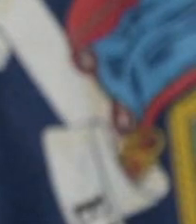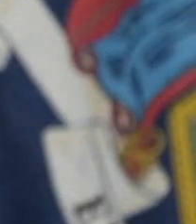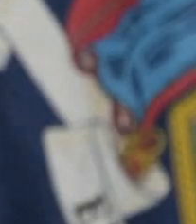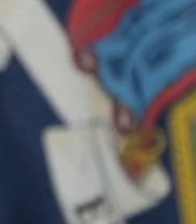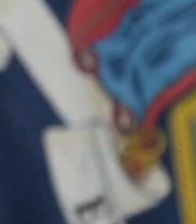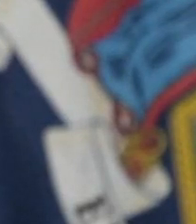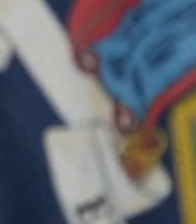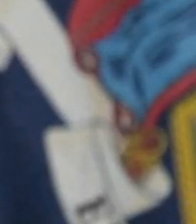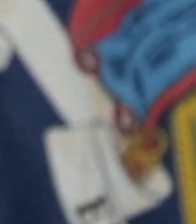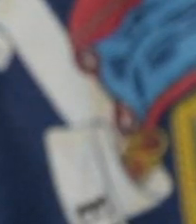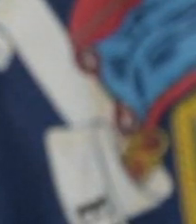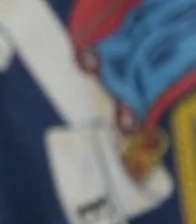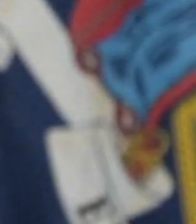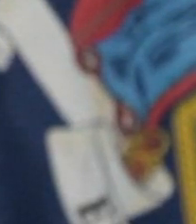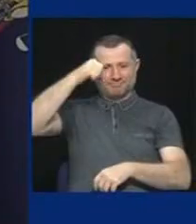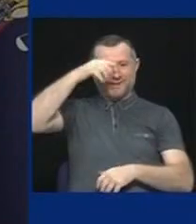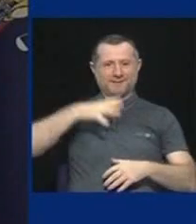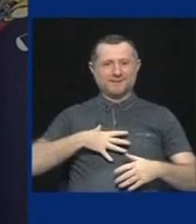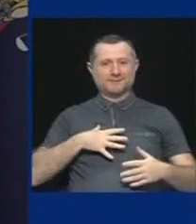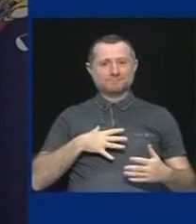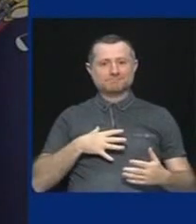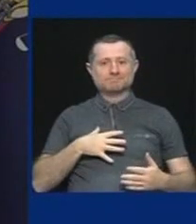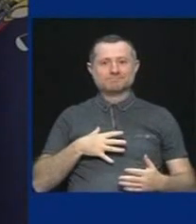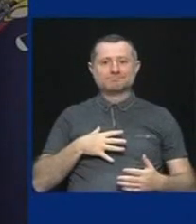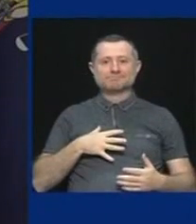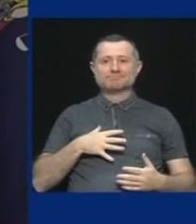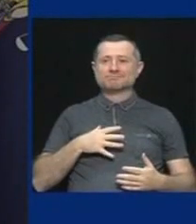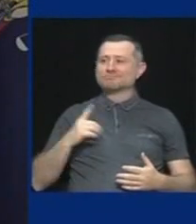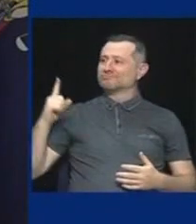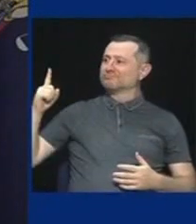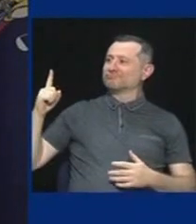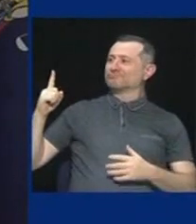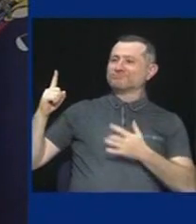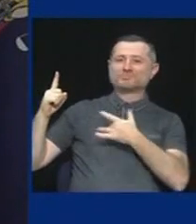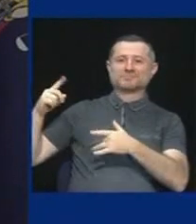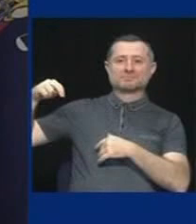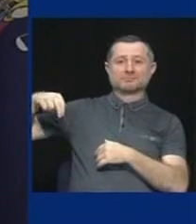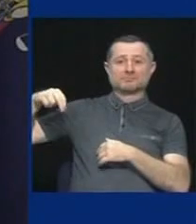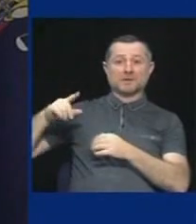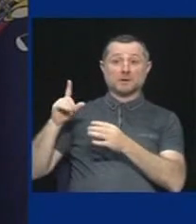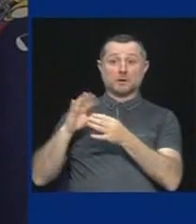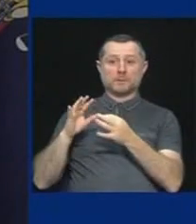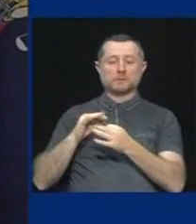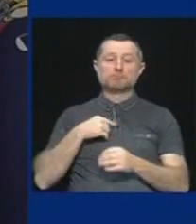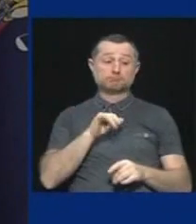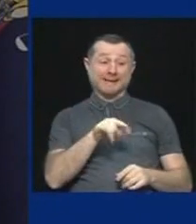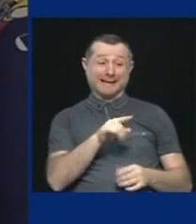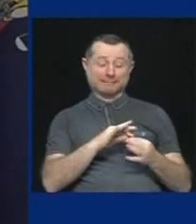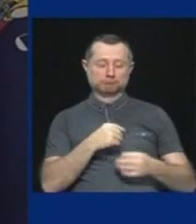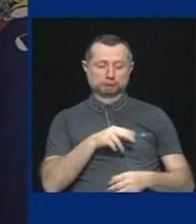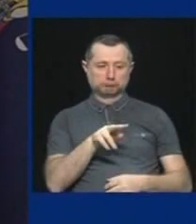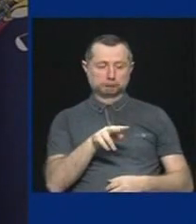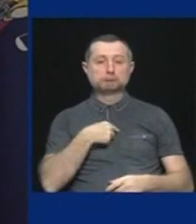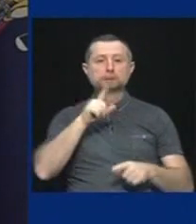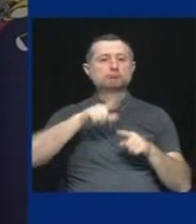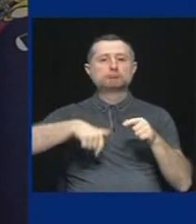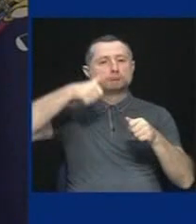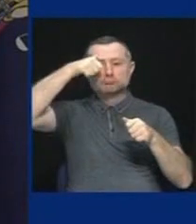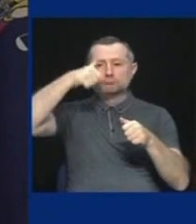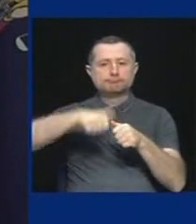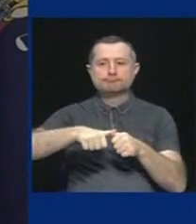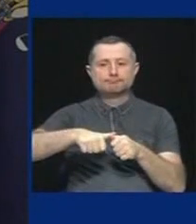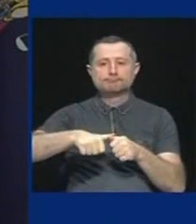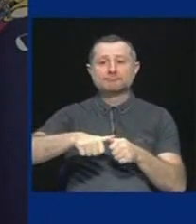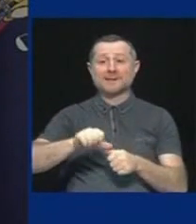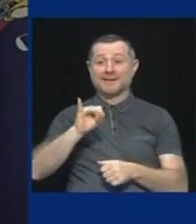Police Superintendent's decision not to punish Trooper Pfeiffer, but she said no state police rules were violated. The report also says